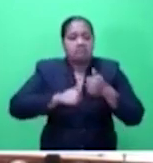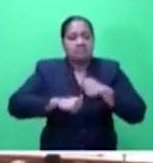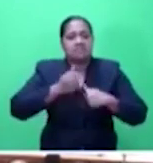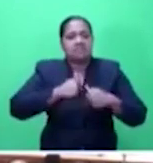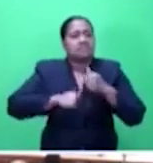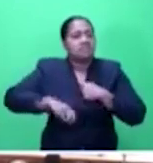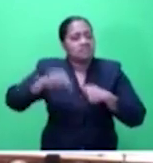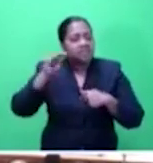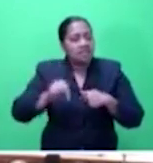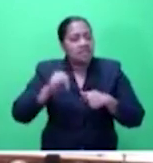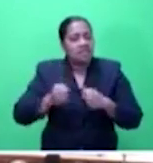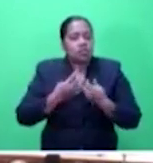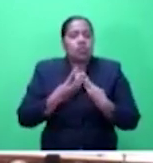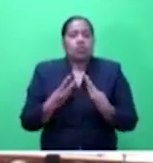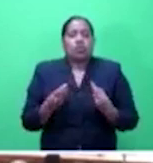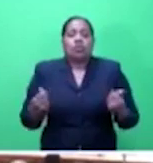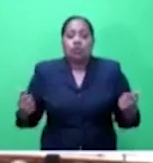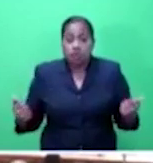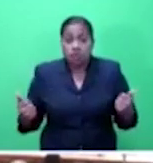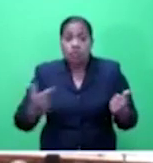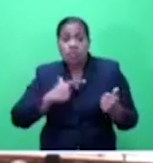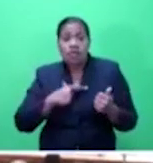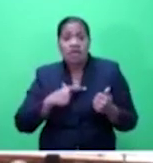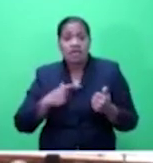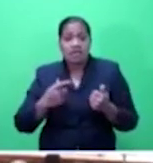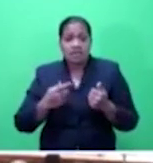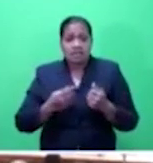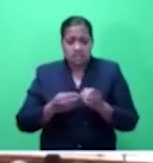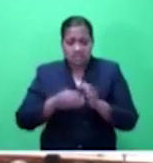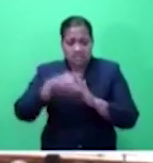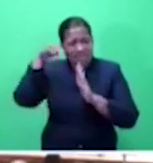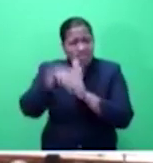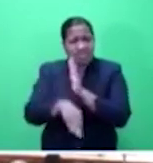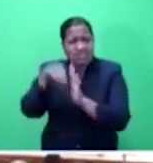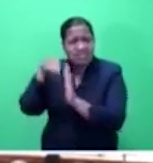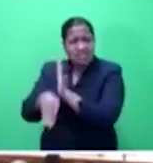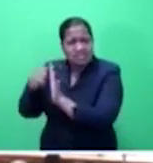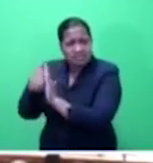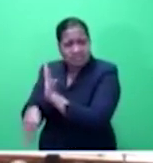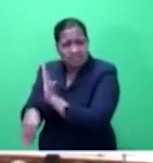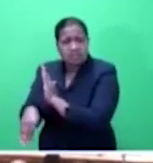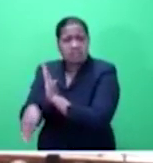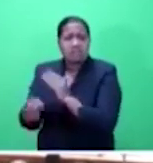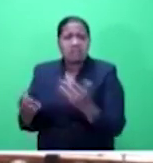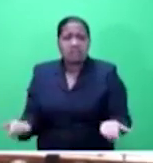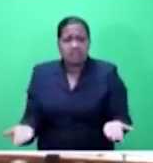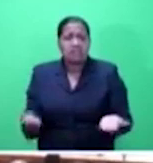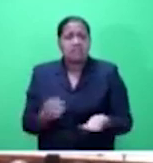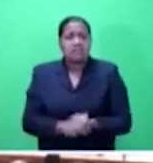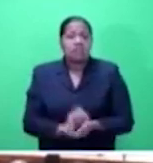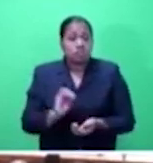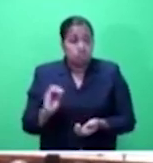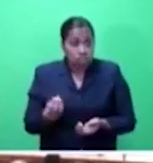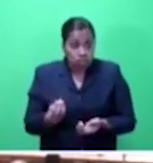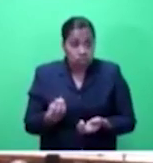as tourism cash flows evaporate and supply chains are eviscerated. Some of the world's most vulnerable small state economies may